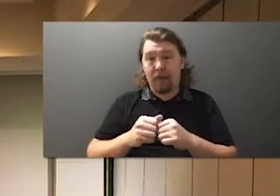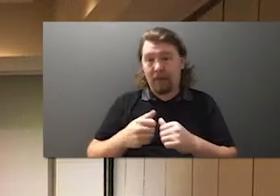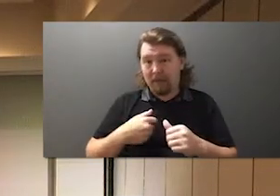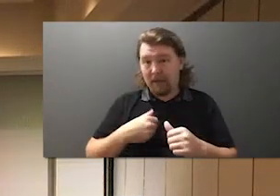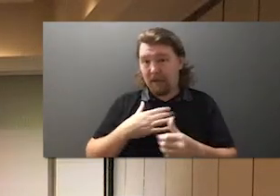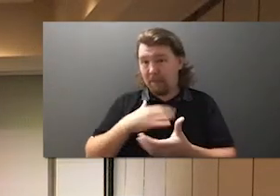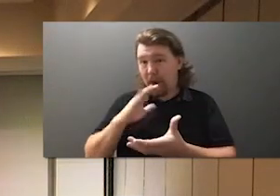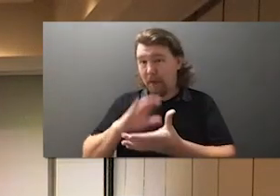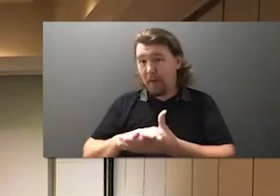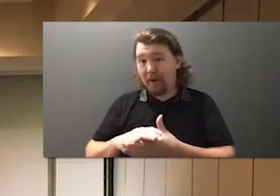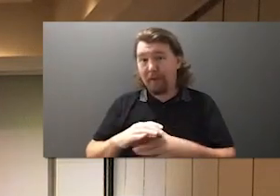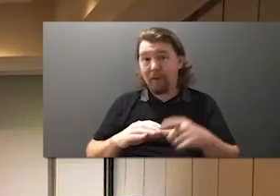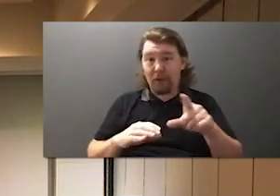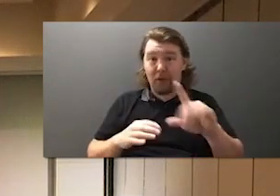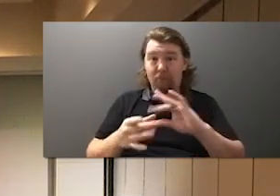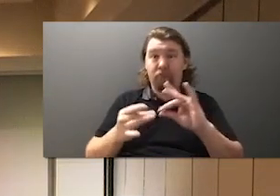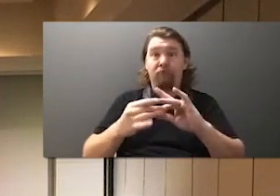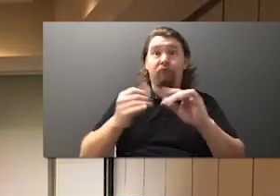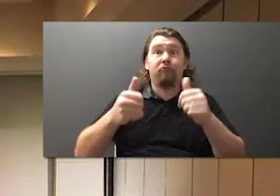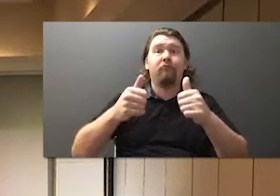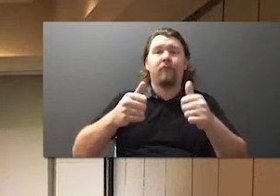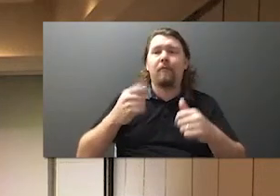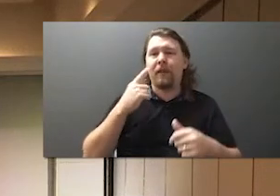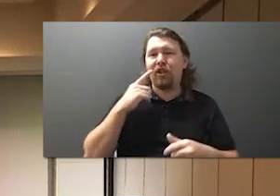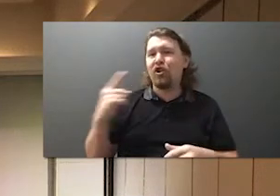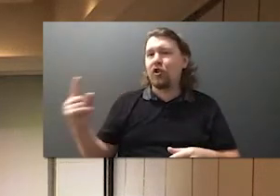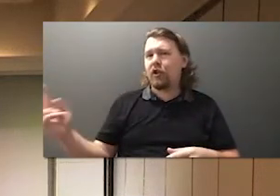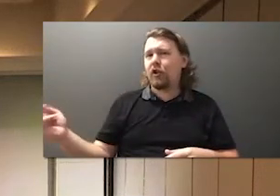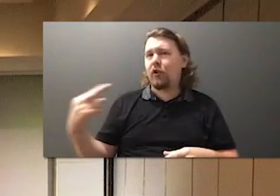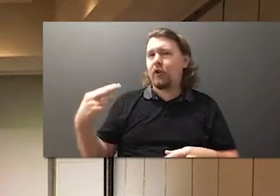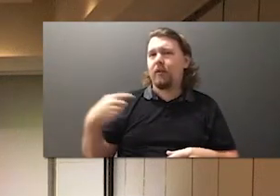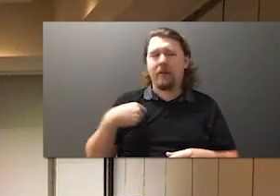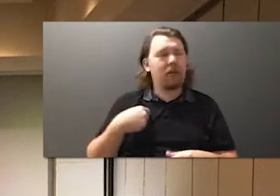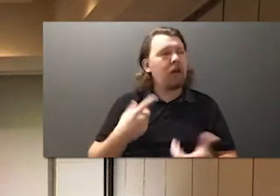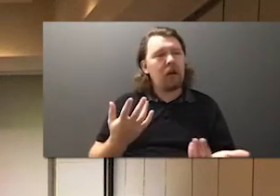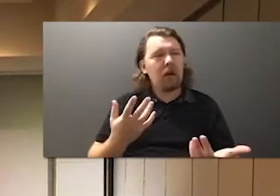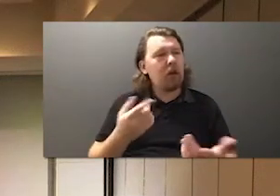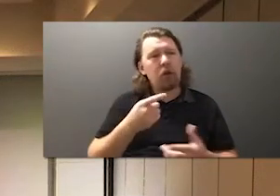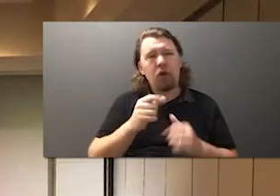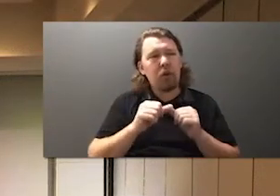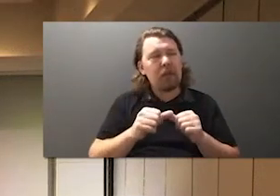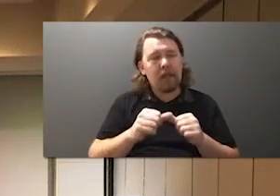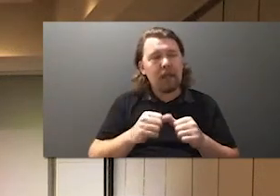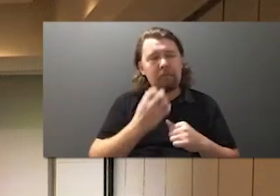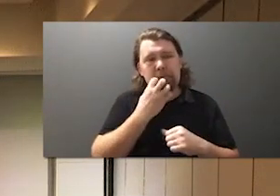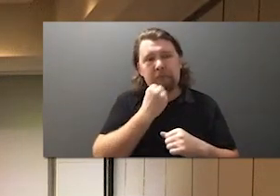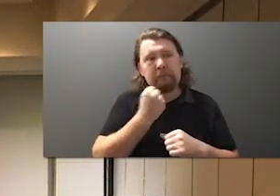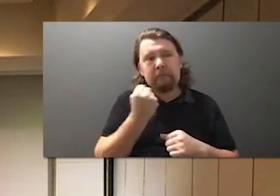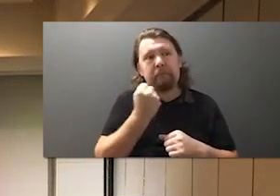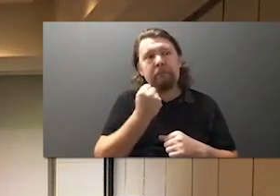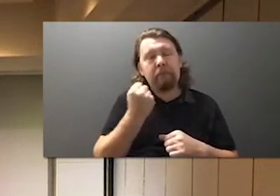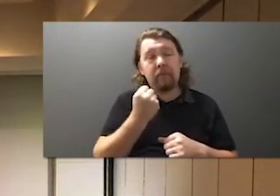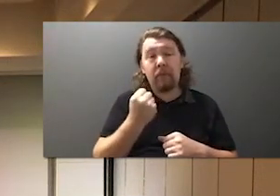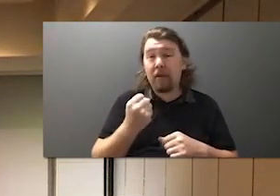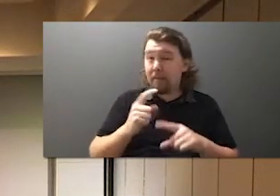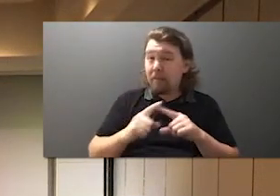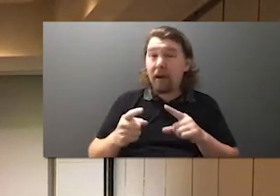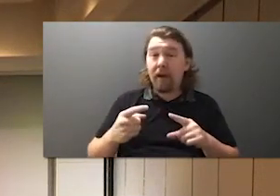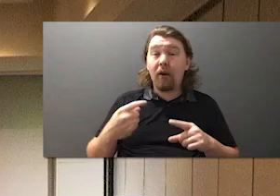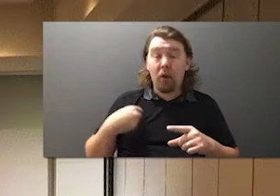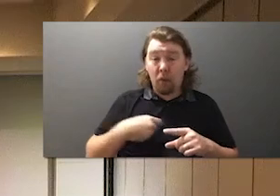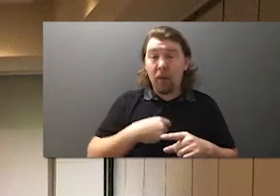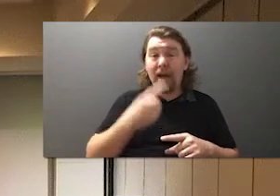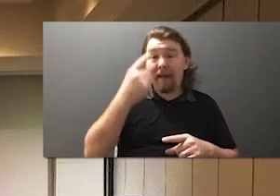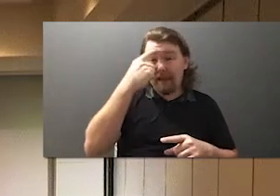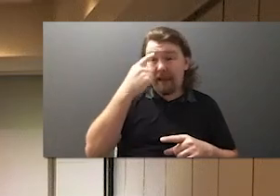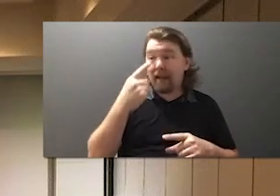my wife tonight to hear you say something like that, because even she looks at me, she goes, I can't believe that you keep hanging with this. But, we